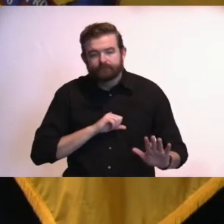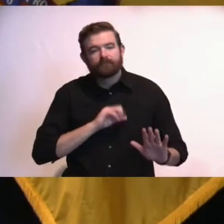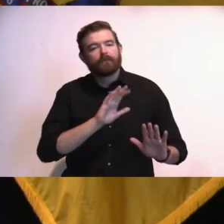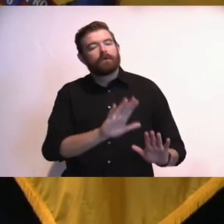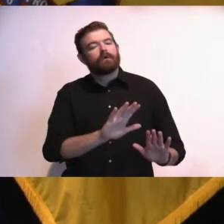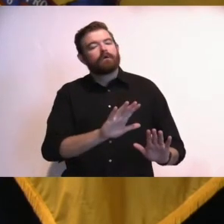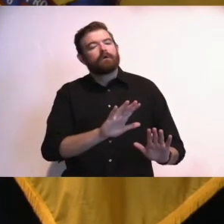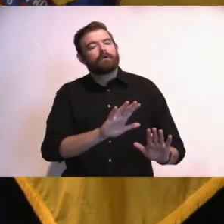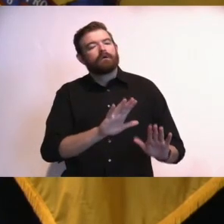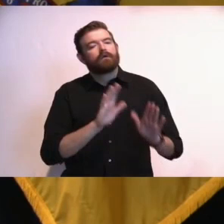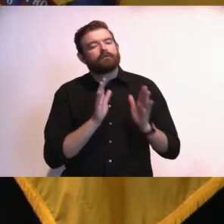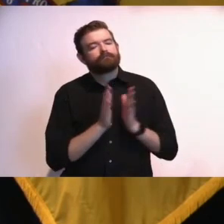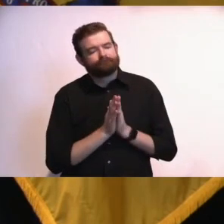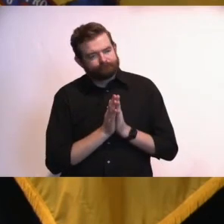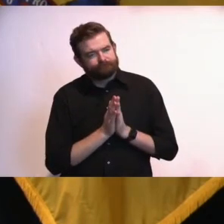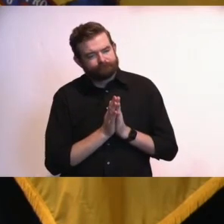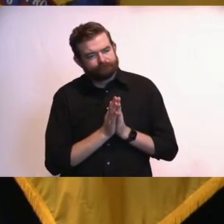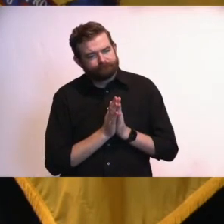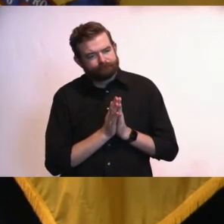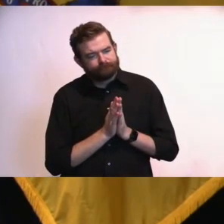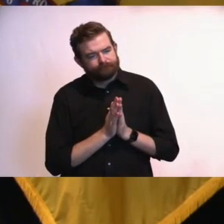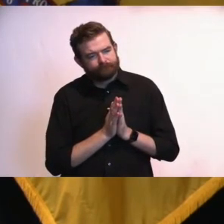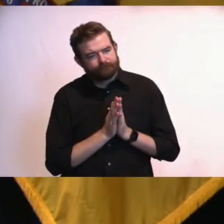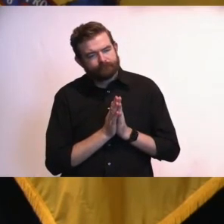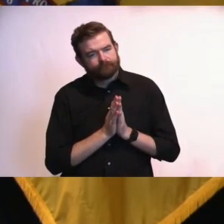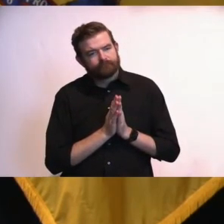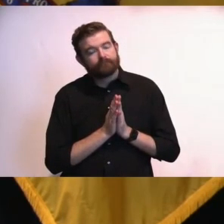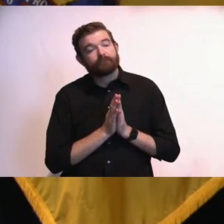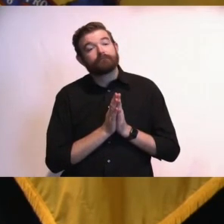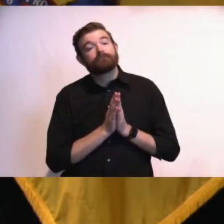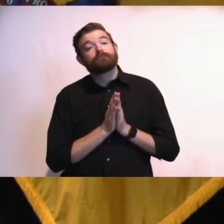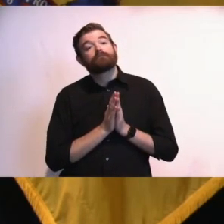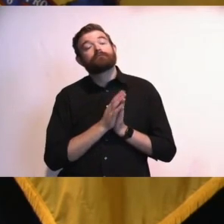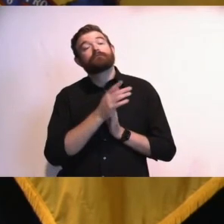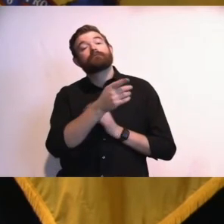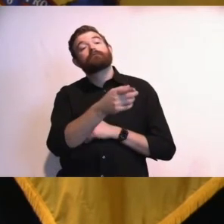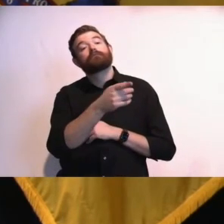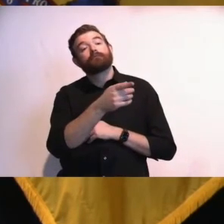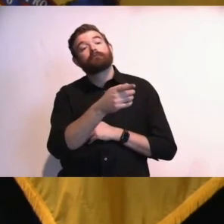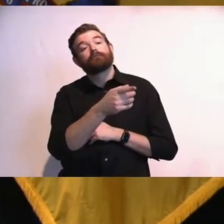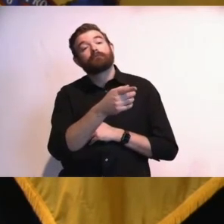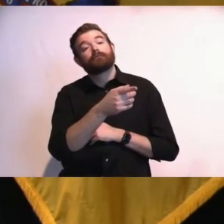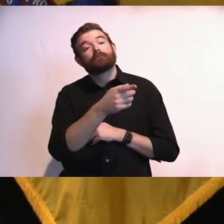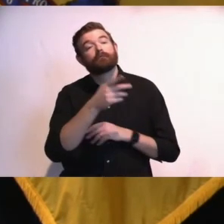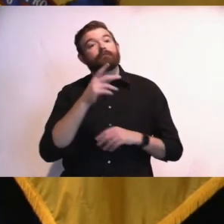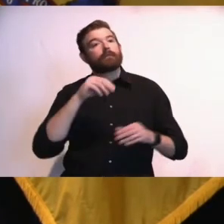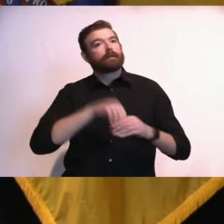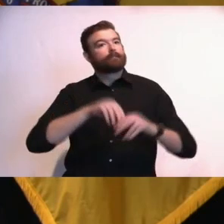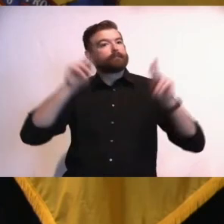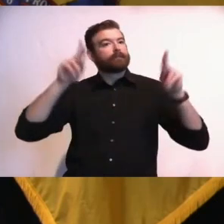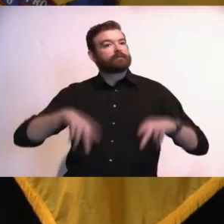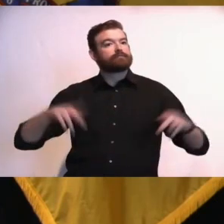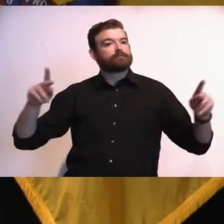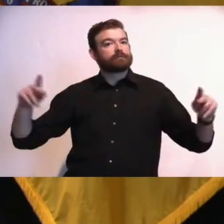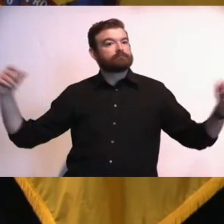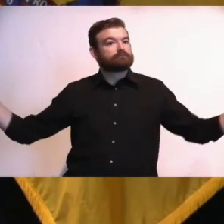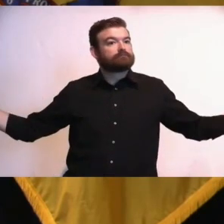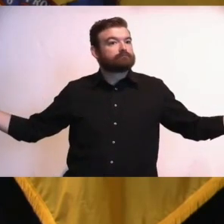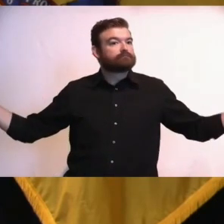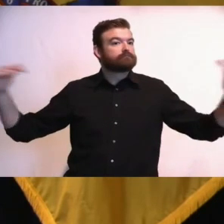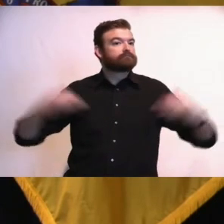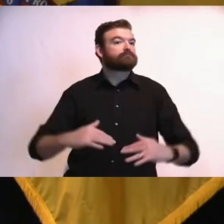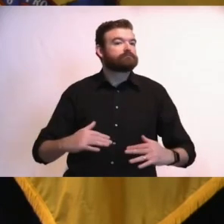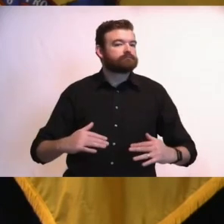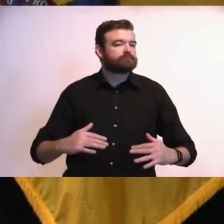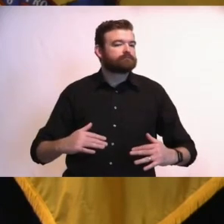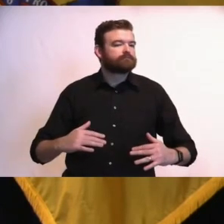That requires a lot of people in a room together. So I think there's a question of scale, and some of these swearings